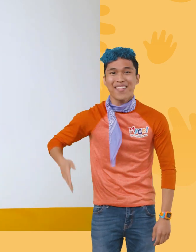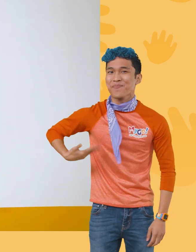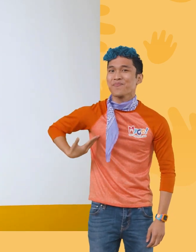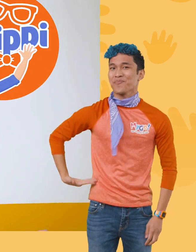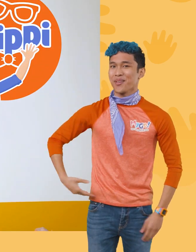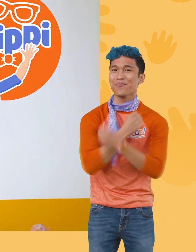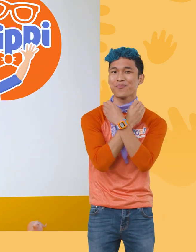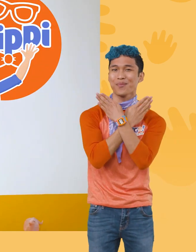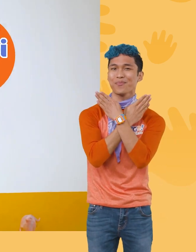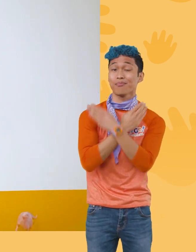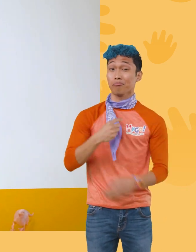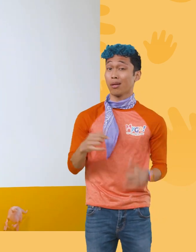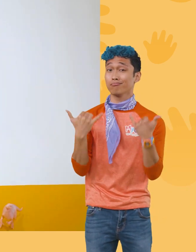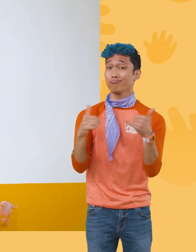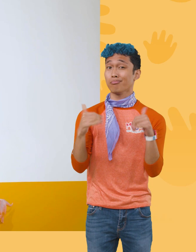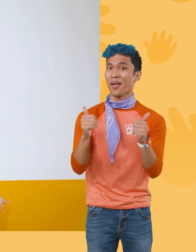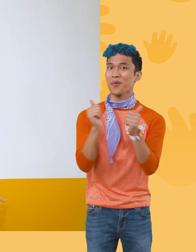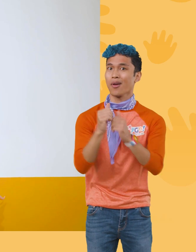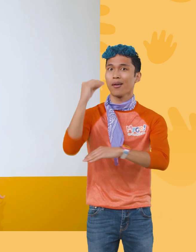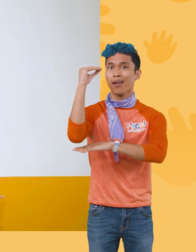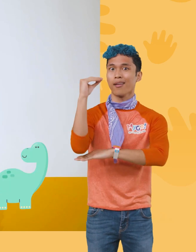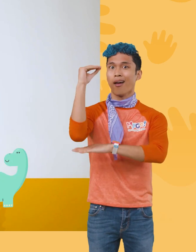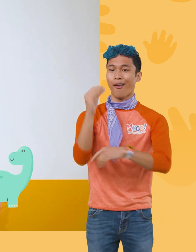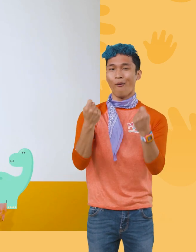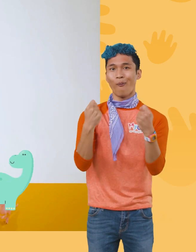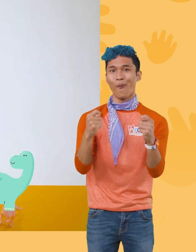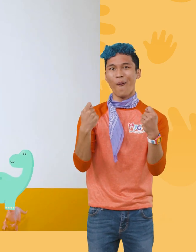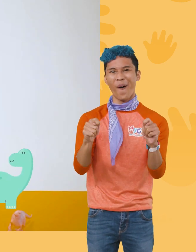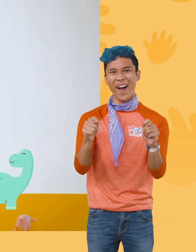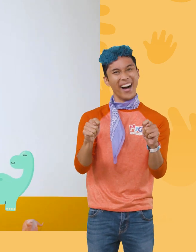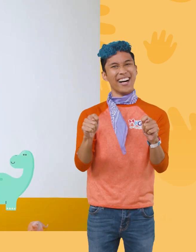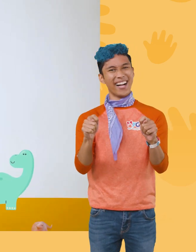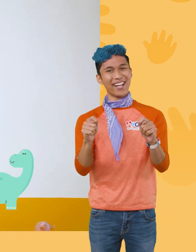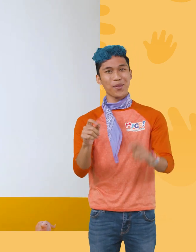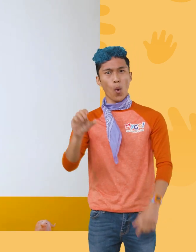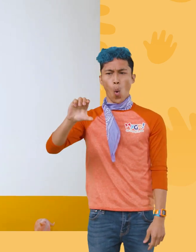Hey, it's me, Blippi. And I was just playing with this dinosaur toy.